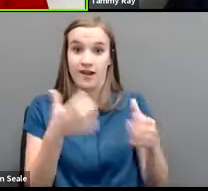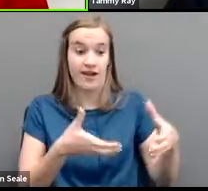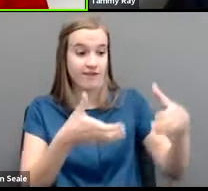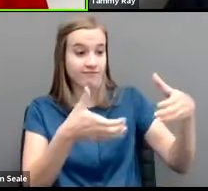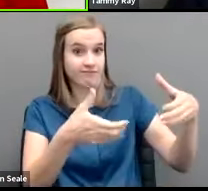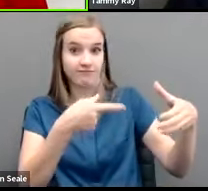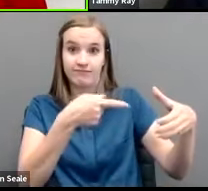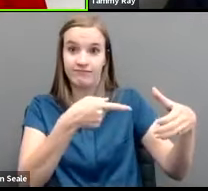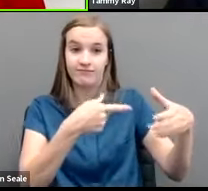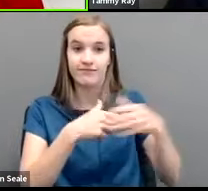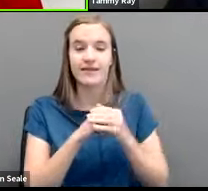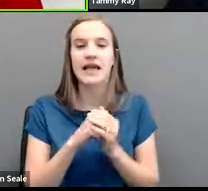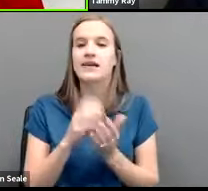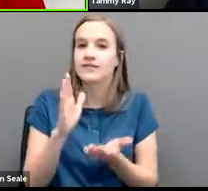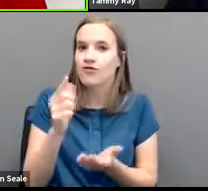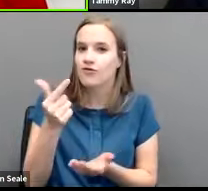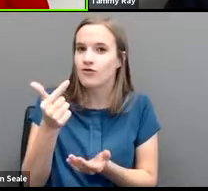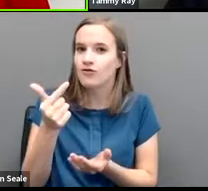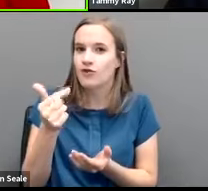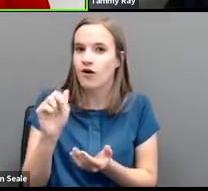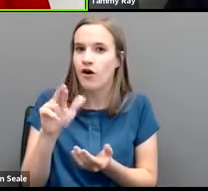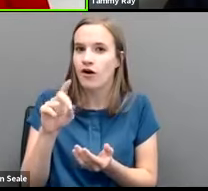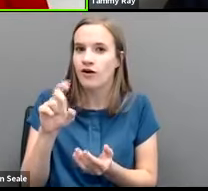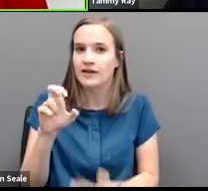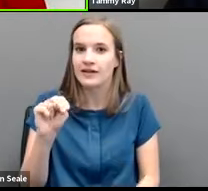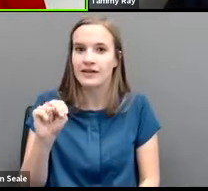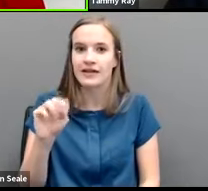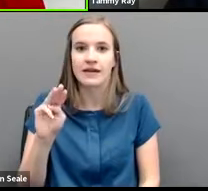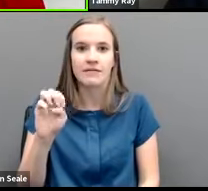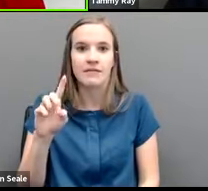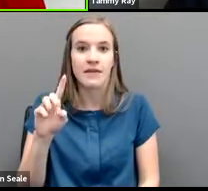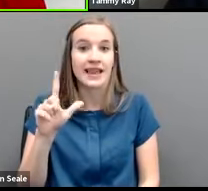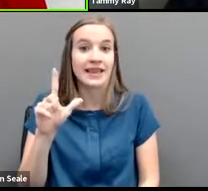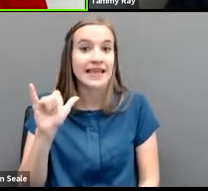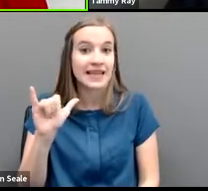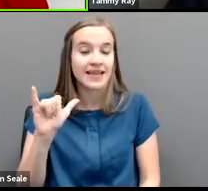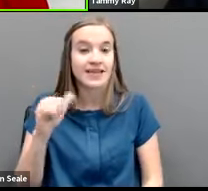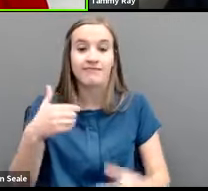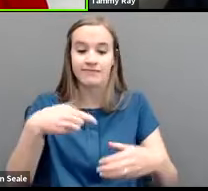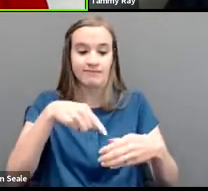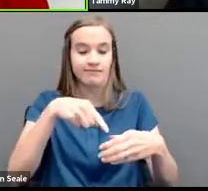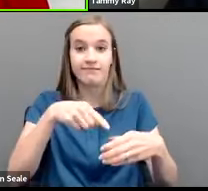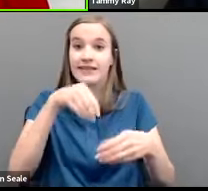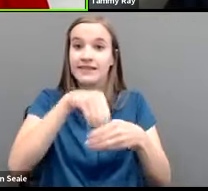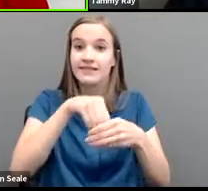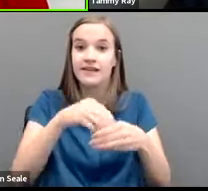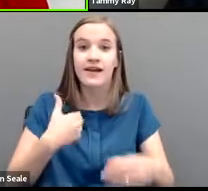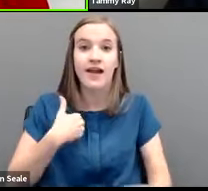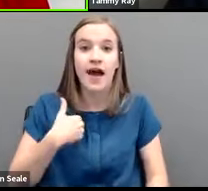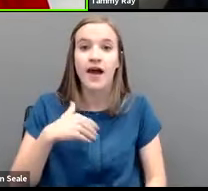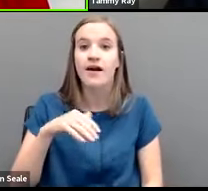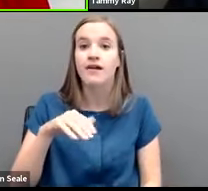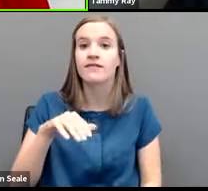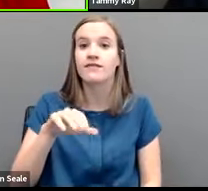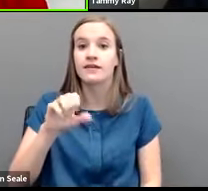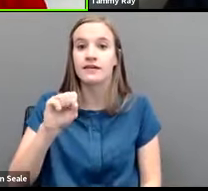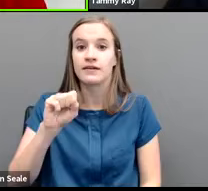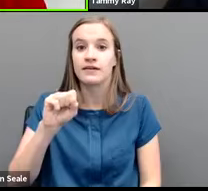garden little medley. So I have spaghetti squash in here that's hard to see, tomatoes from our